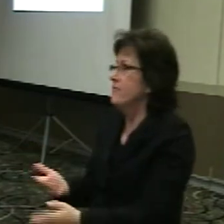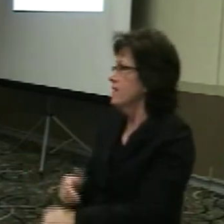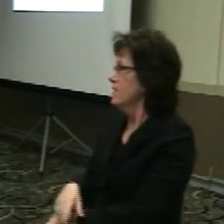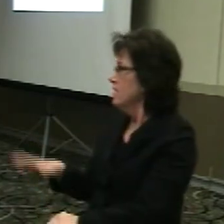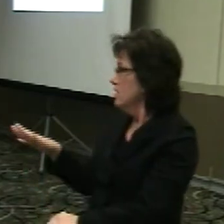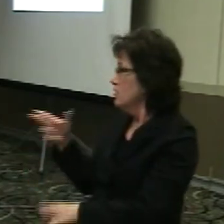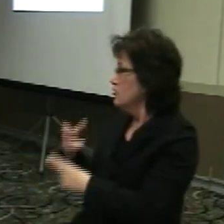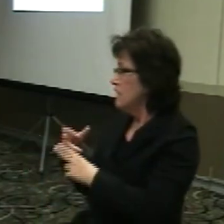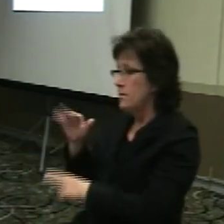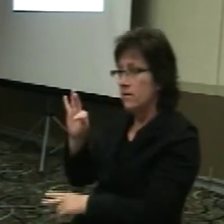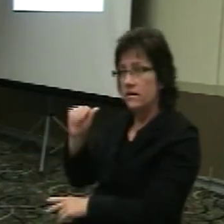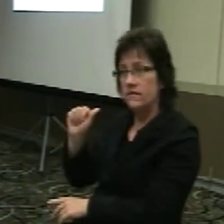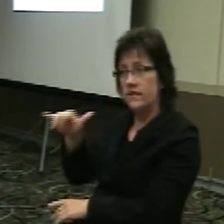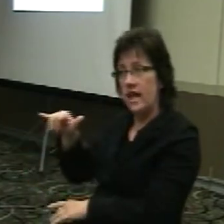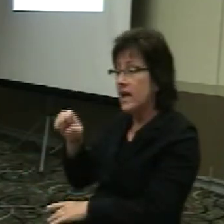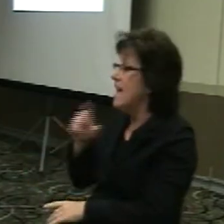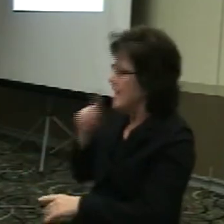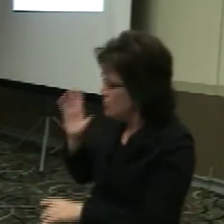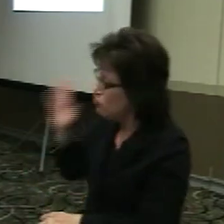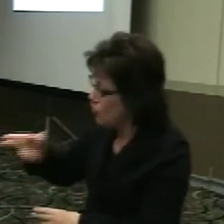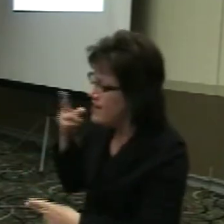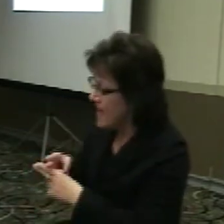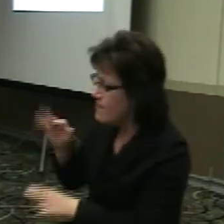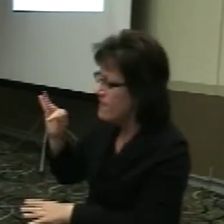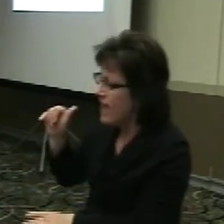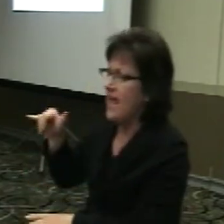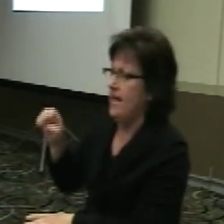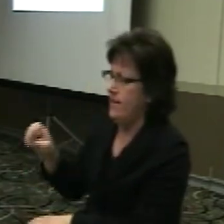your name Faye? Is your name Faye?